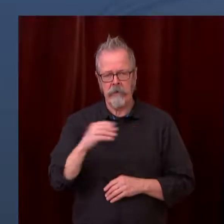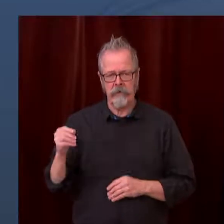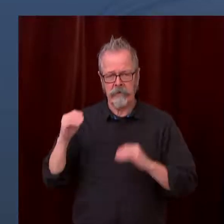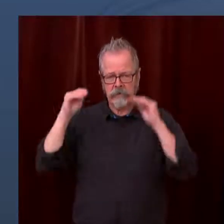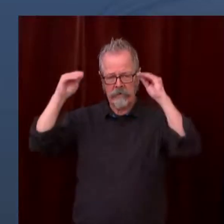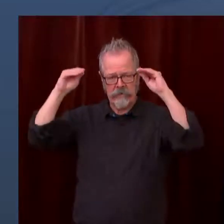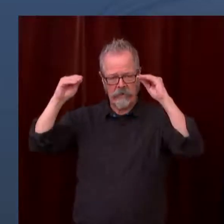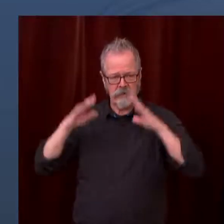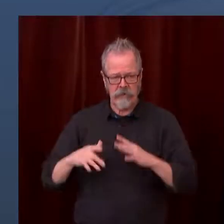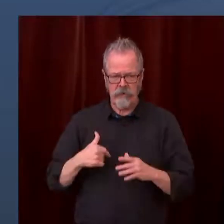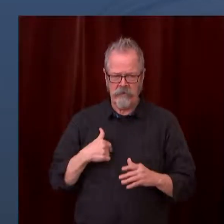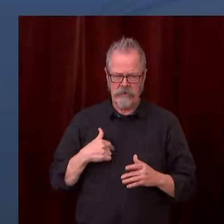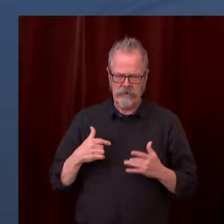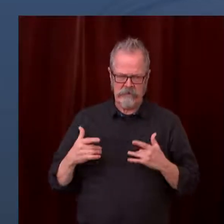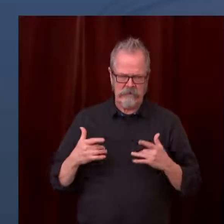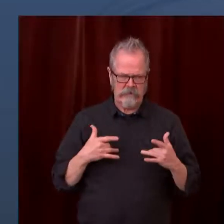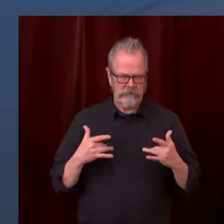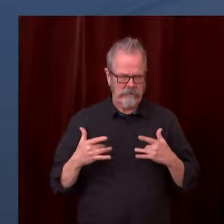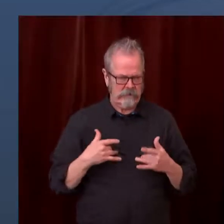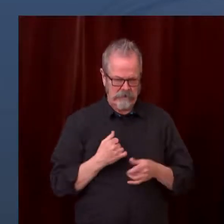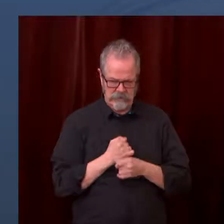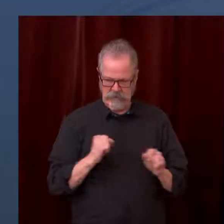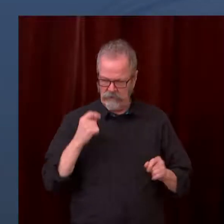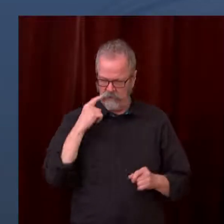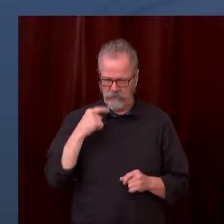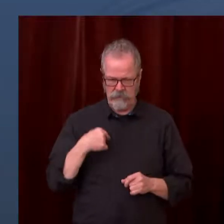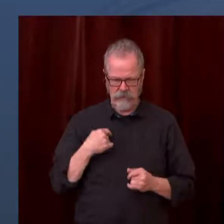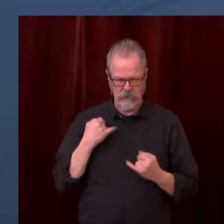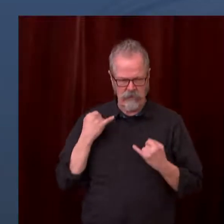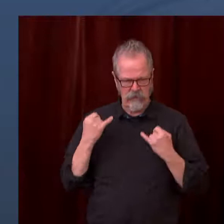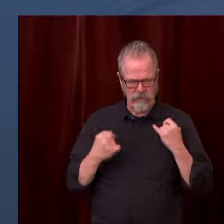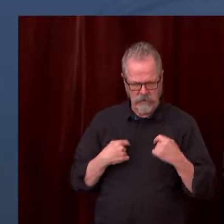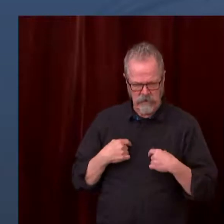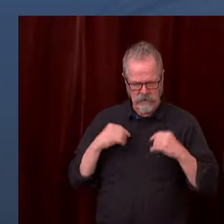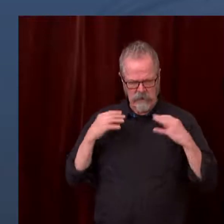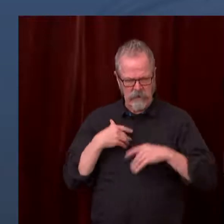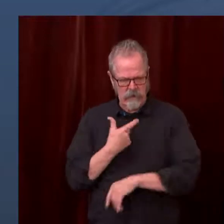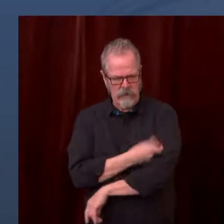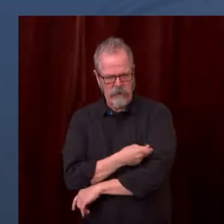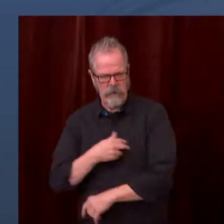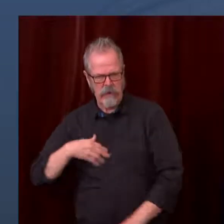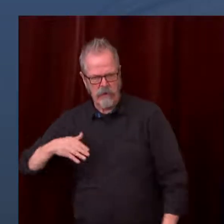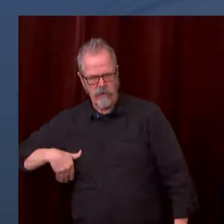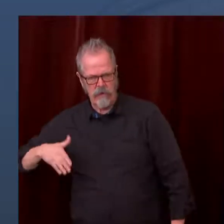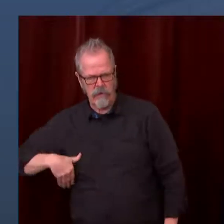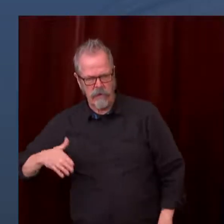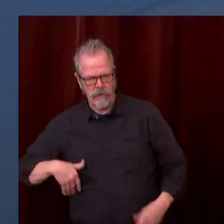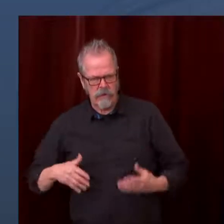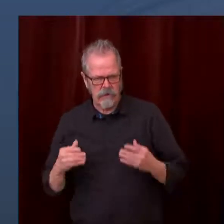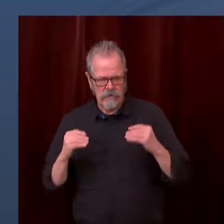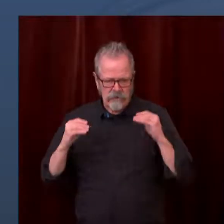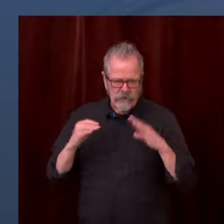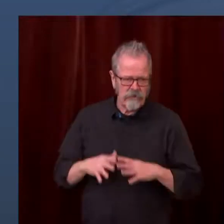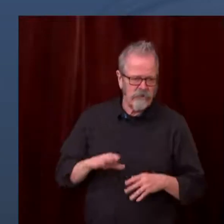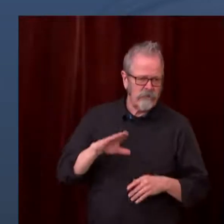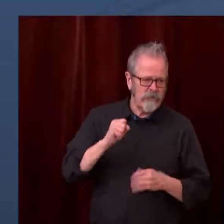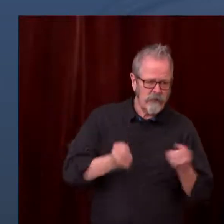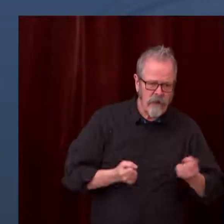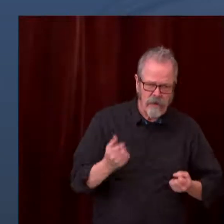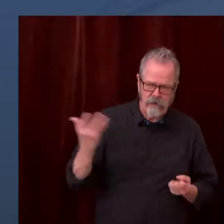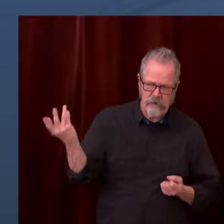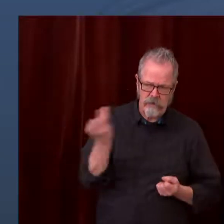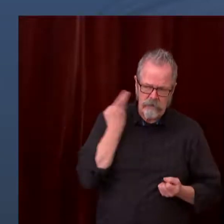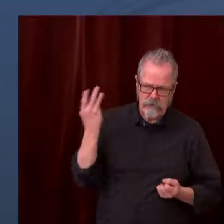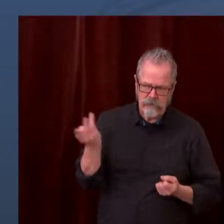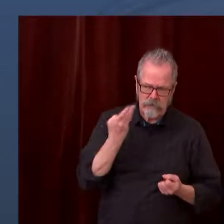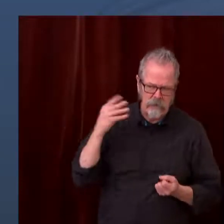is entirely understandable that educators, bus drivers, cooks, nurses, counselors have legitimate concerns